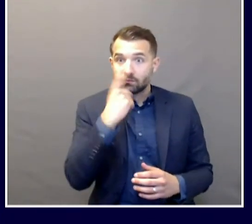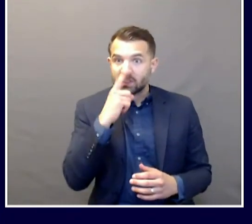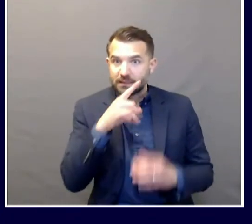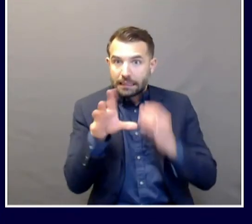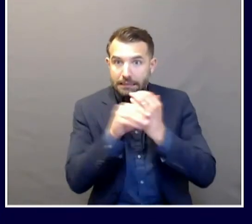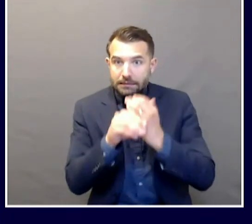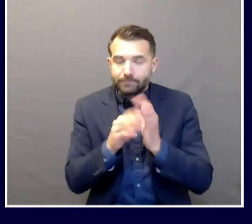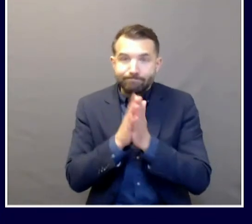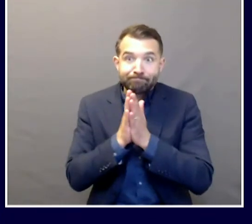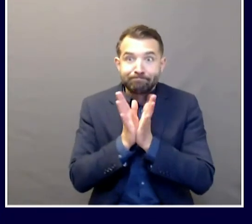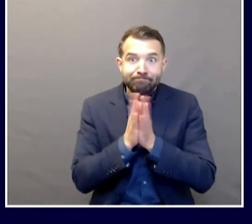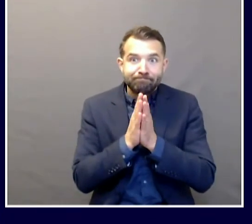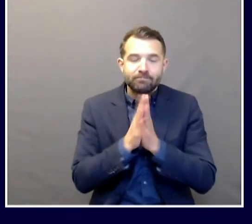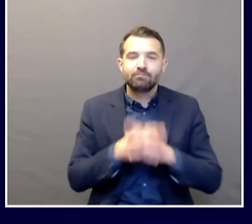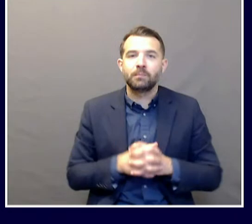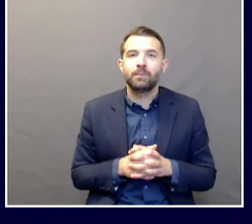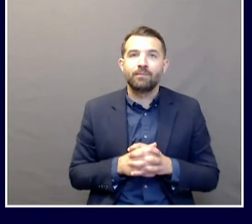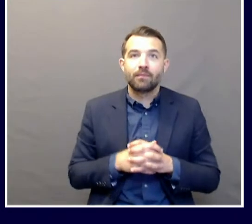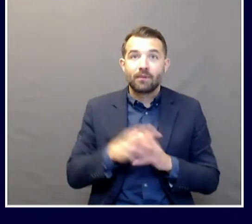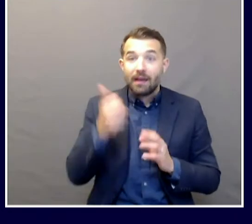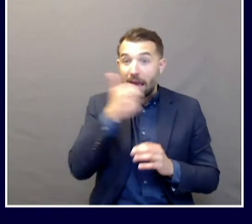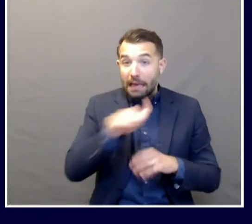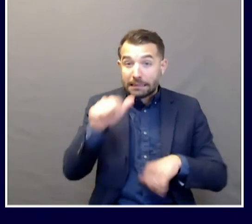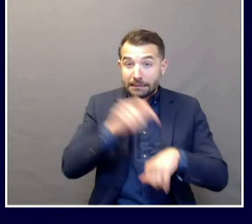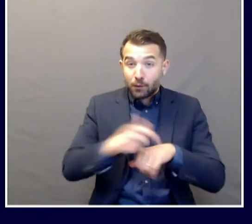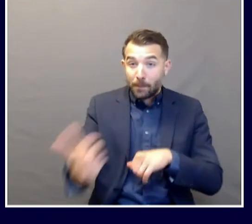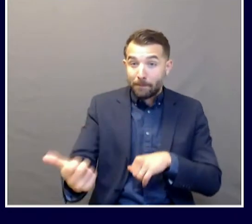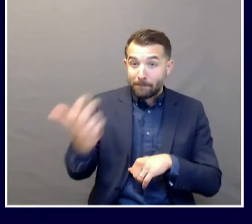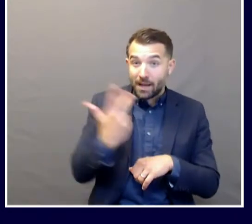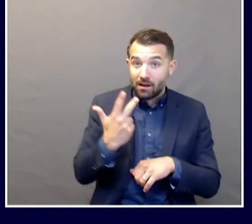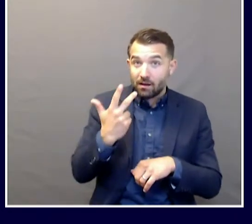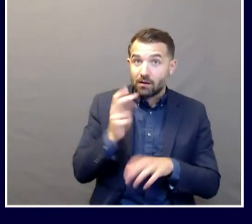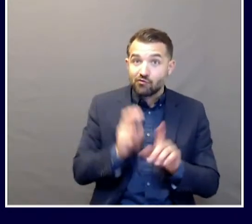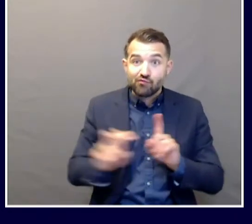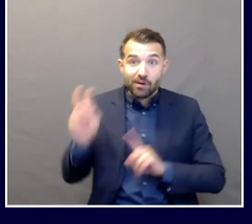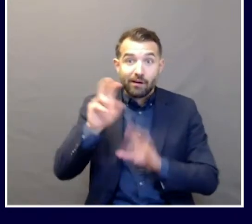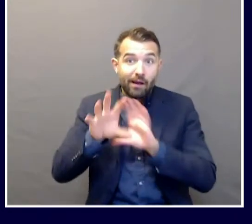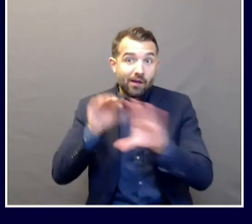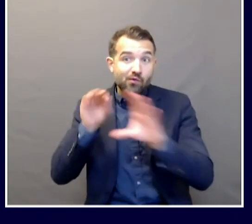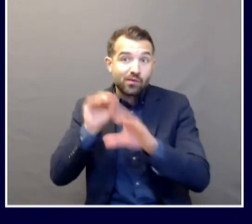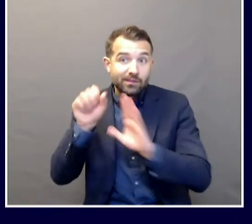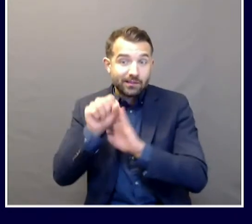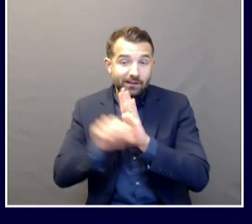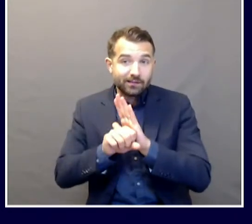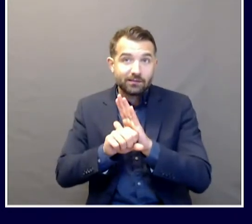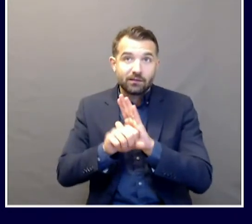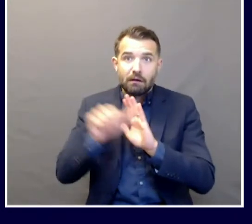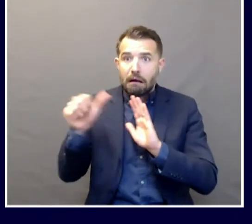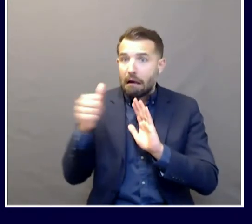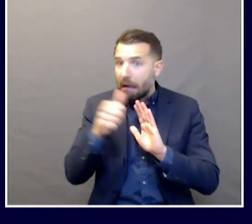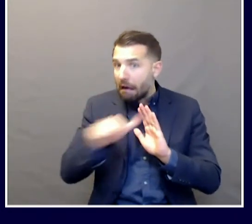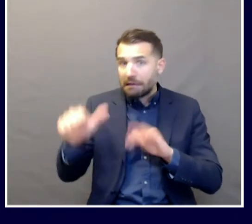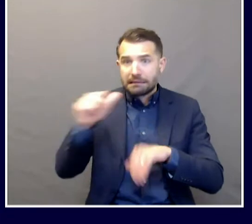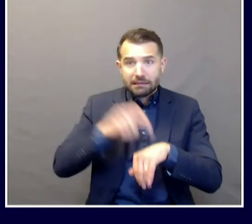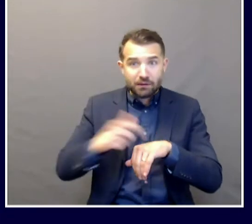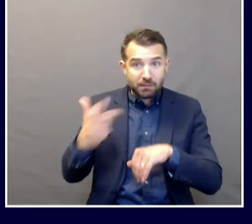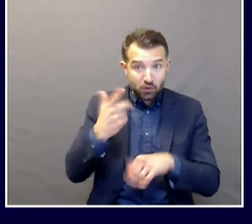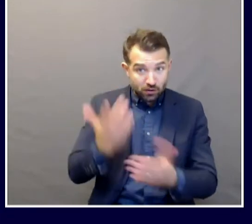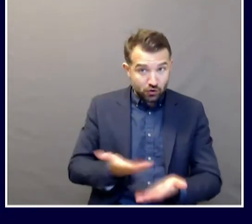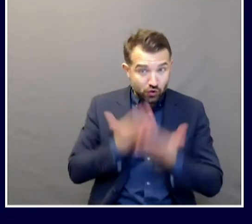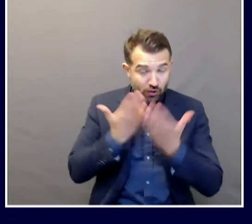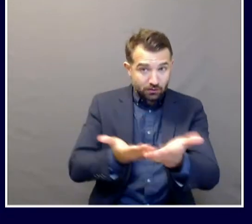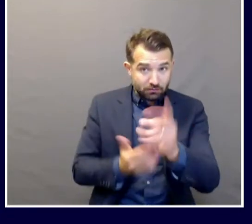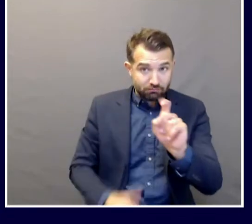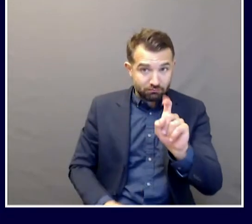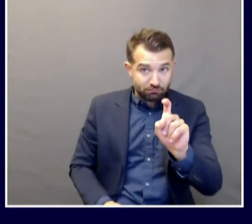come back from out-of-state travel? I'm thinking as people, get into the spring and summer months and they're thinking about traveling,